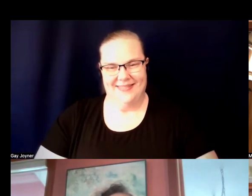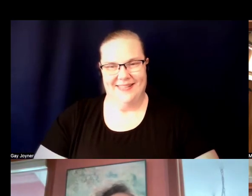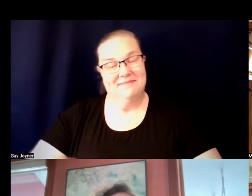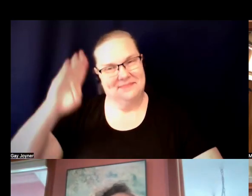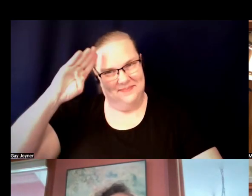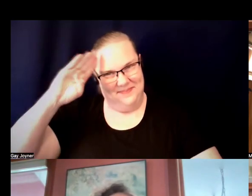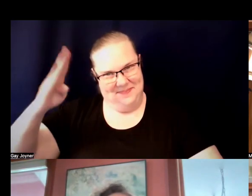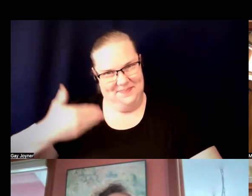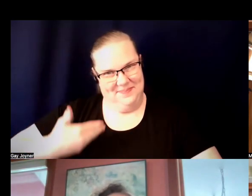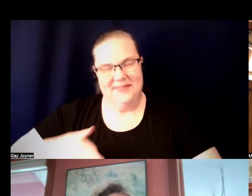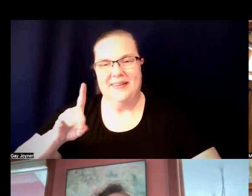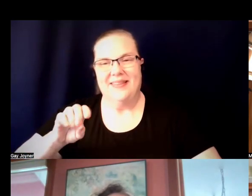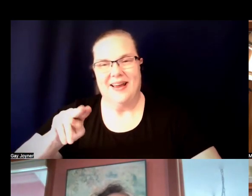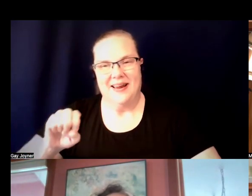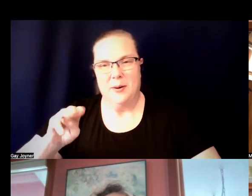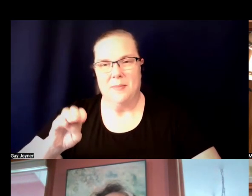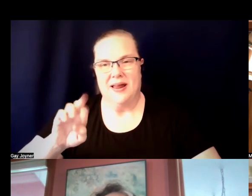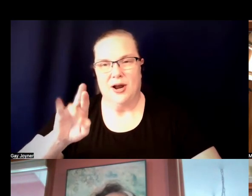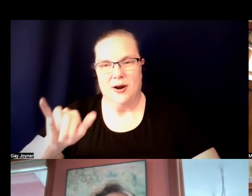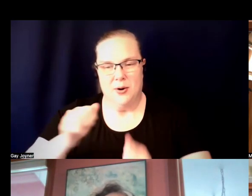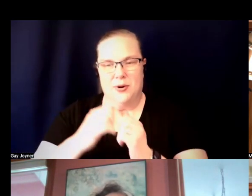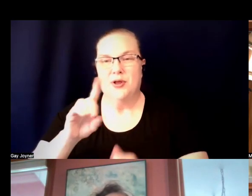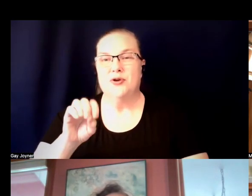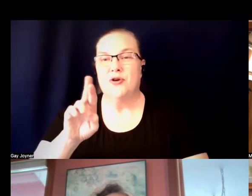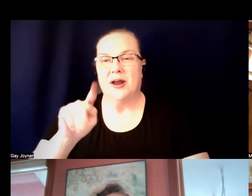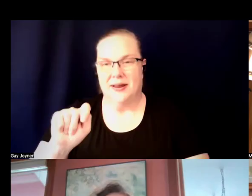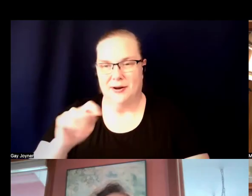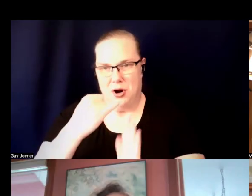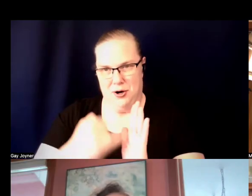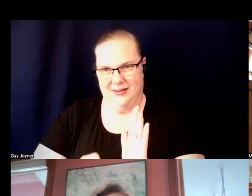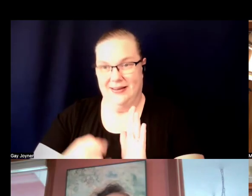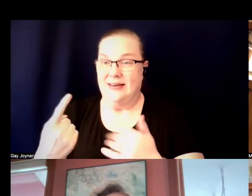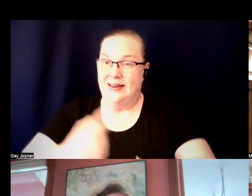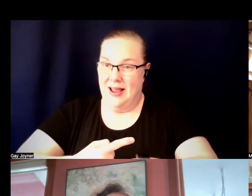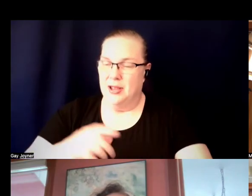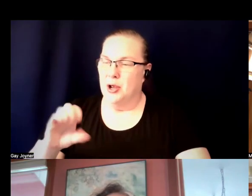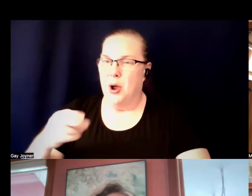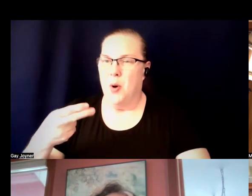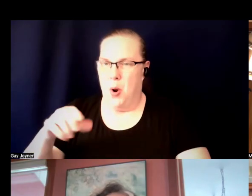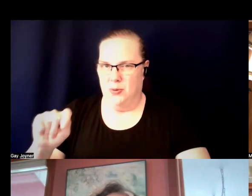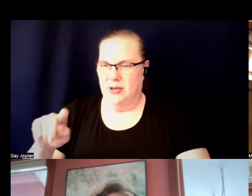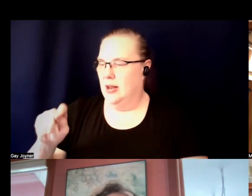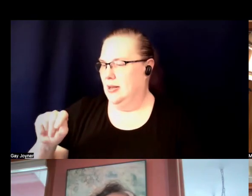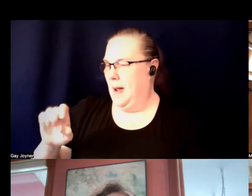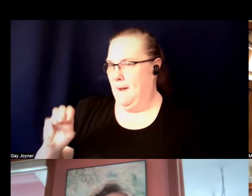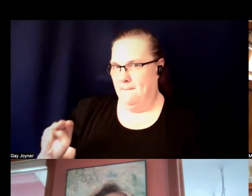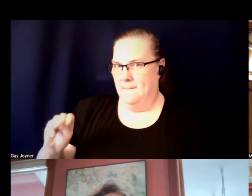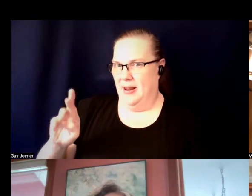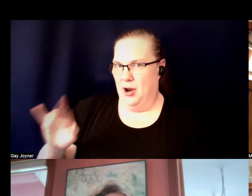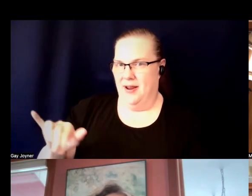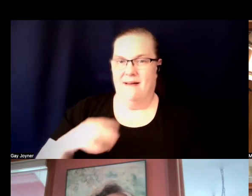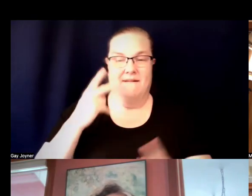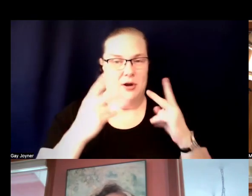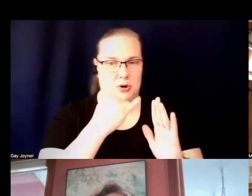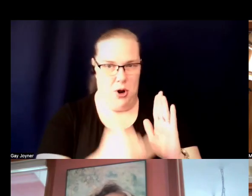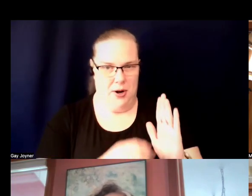Hi, I'm Diane McGarry with Drake Arts. With me today are co-host Tom McGarry, visual artist Michele Boll, and